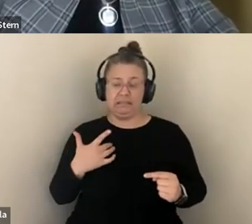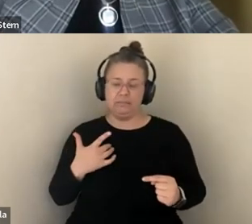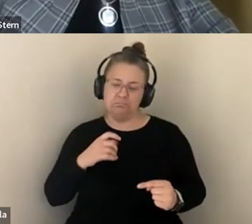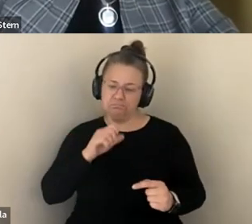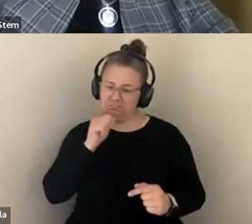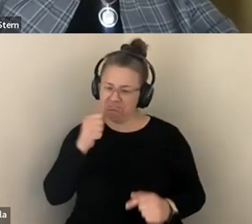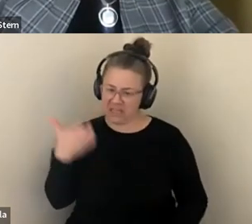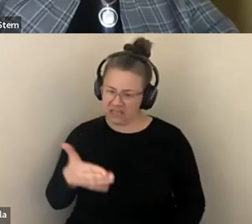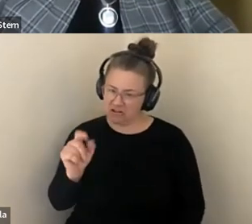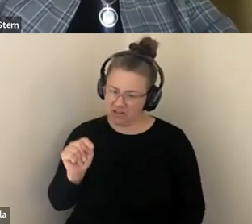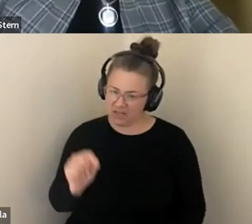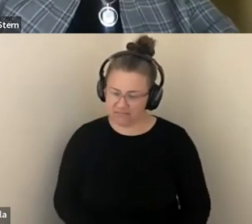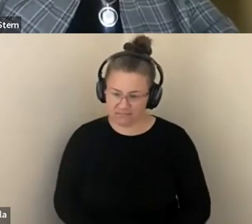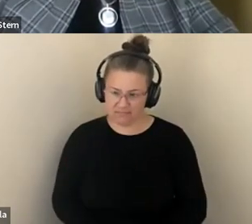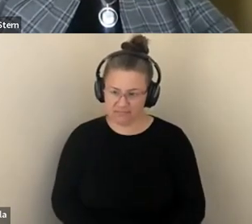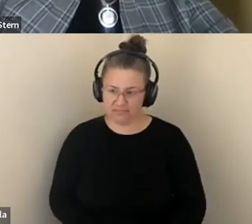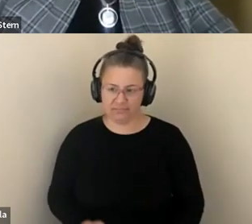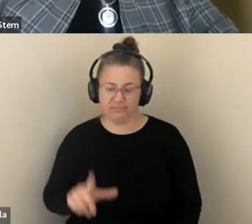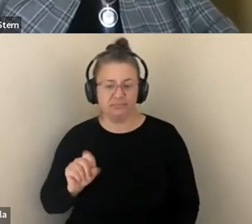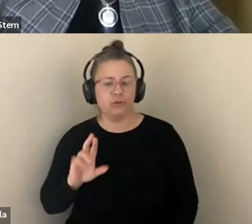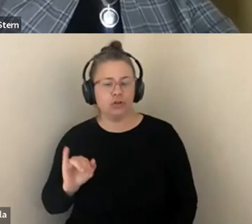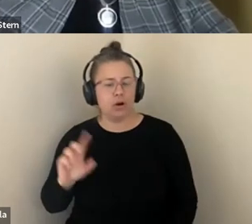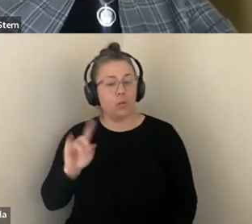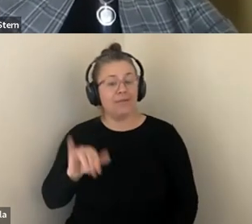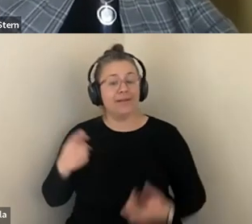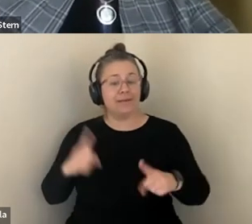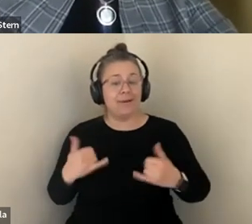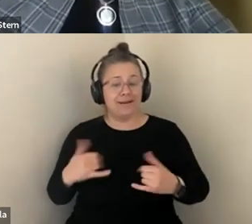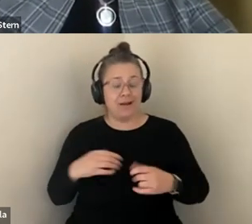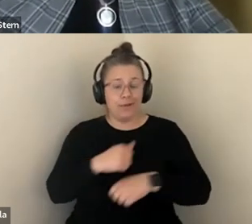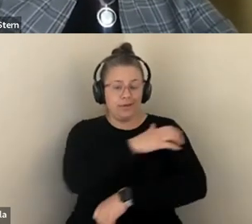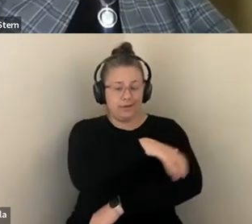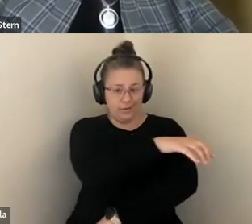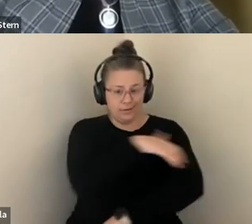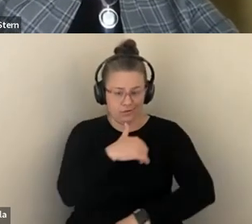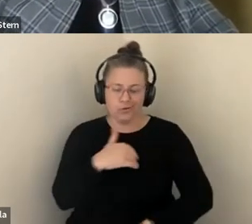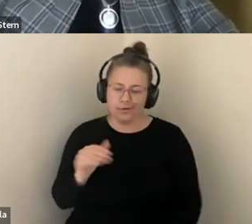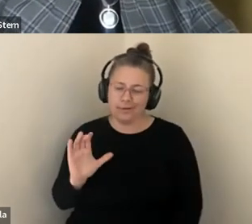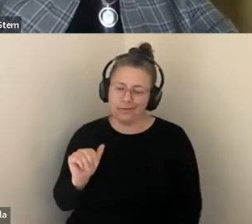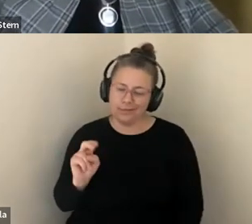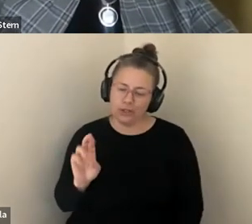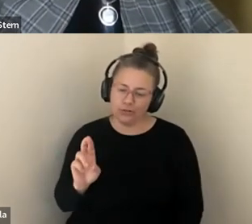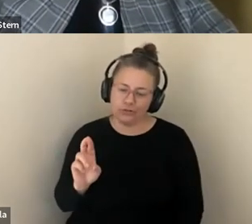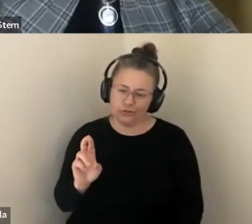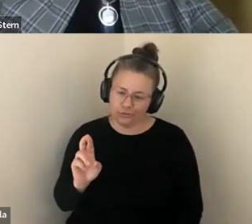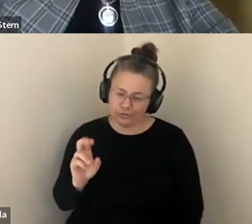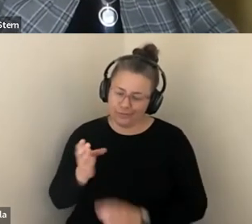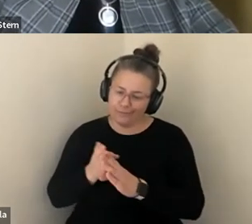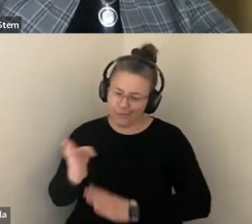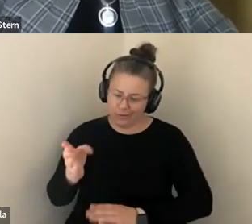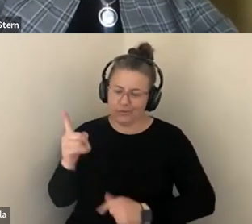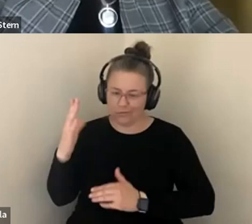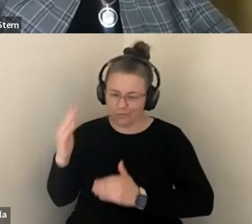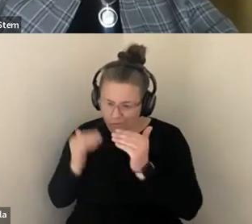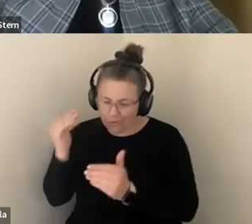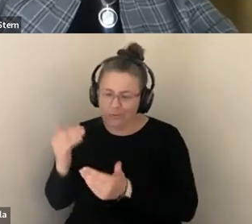Yeah, and I think the place where this is happening clinically now is largely in the cancer space for adults, sort of thinking about getting that information. And I